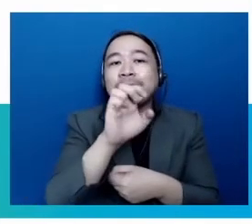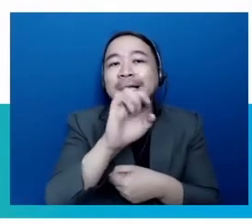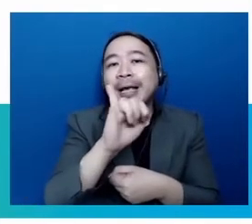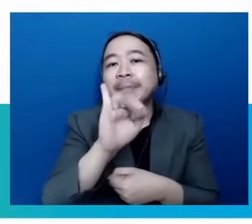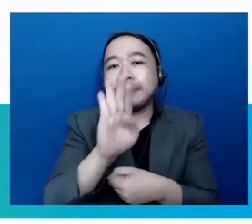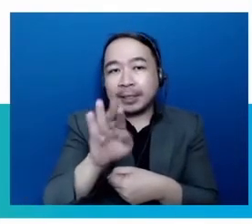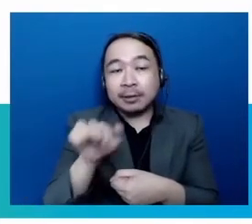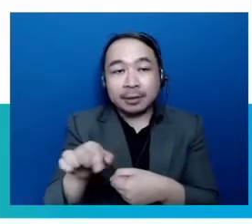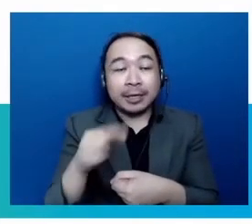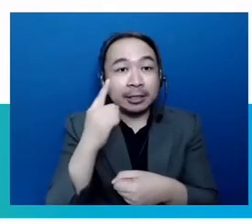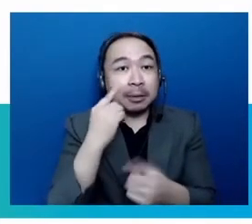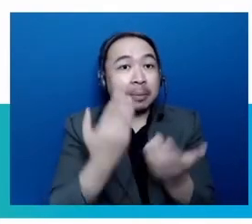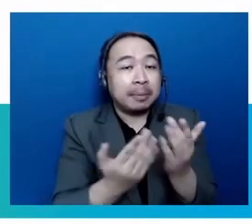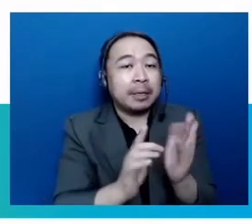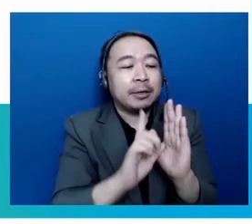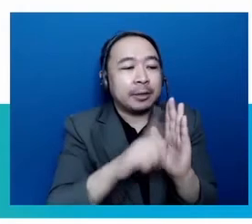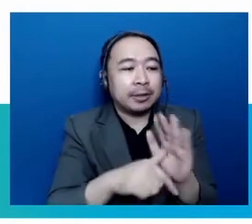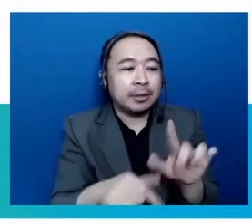ADB.